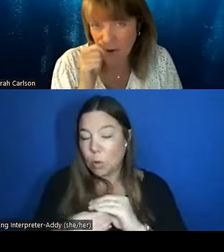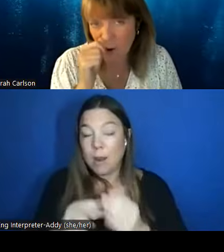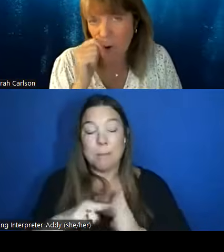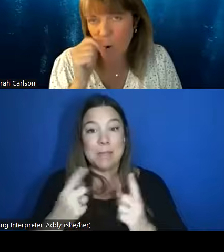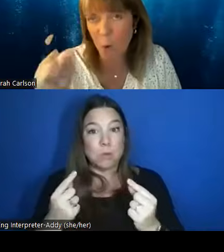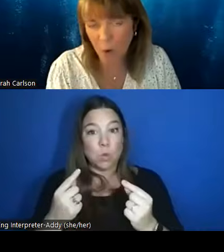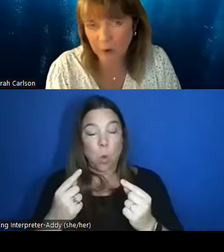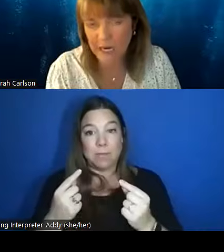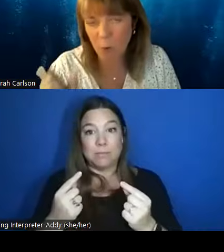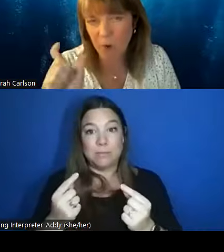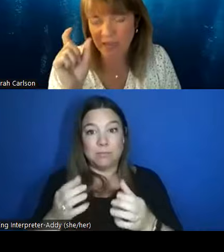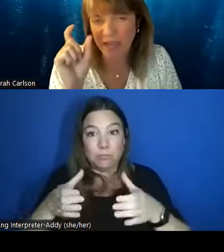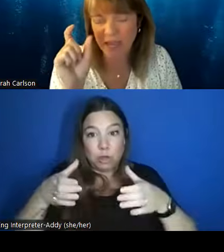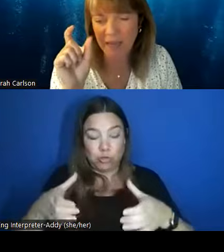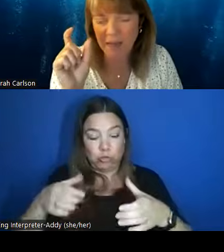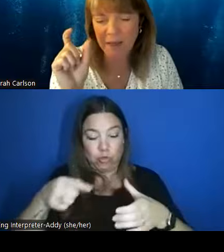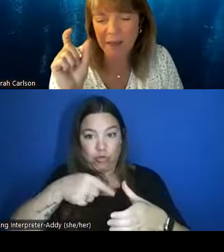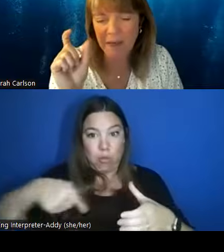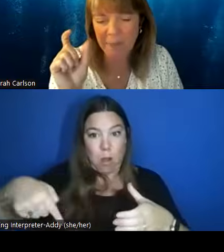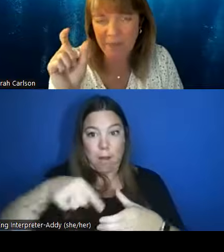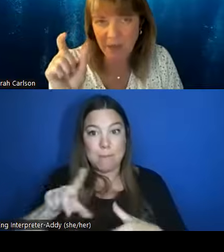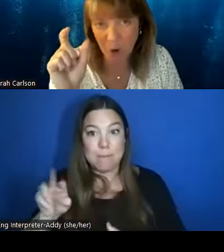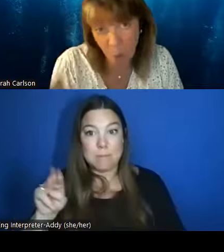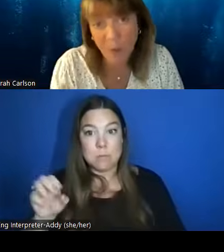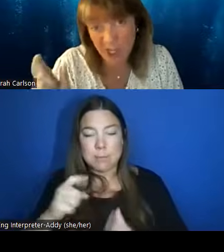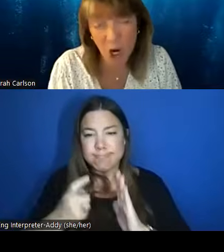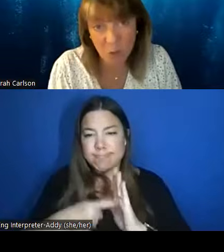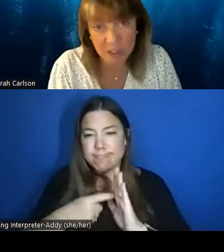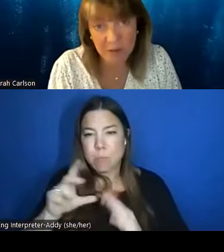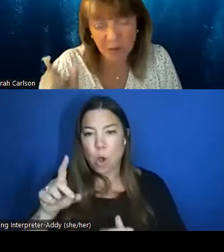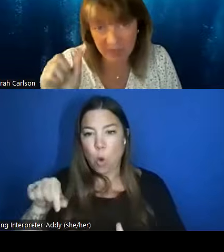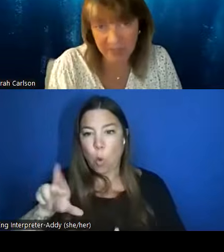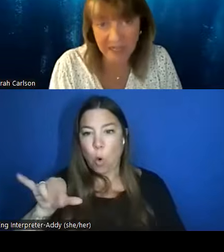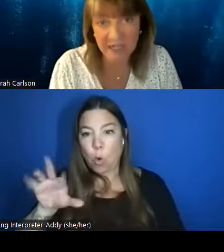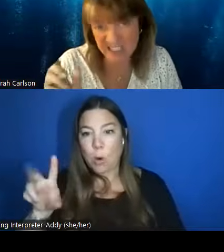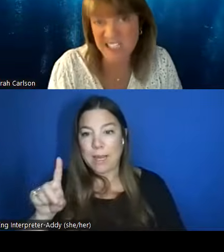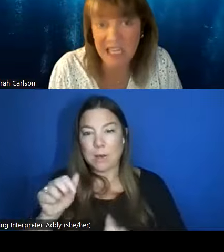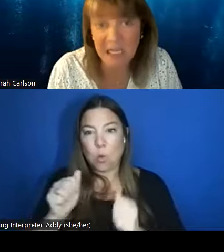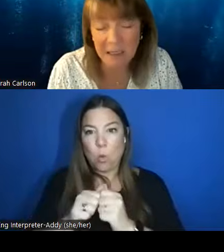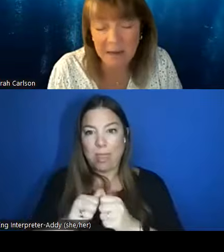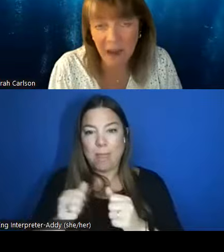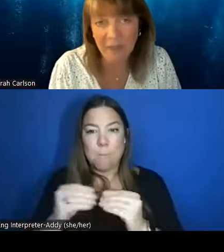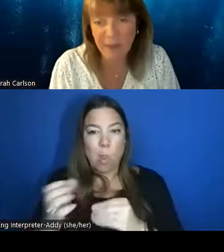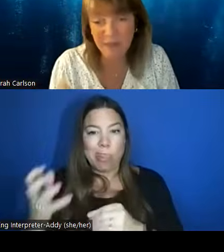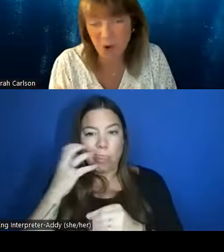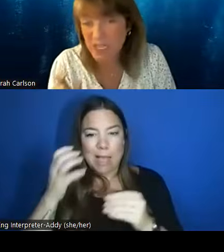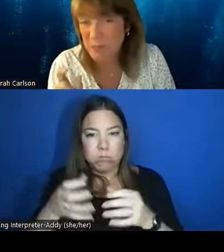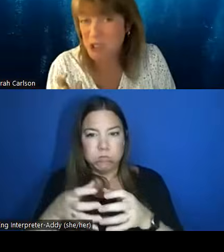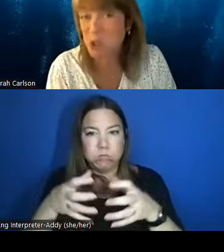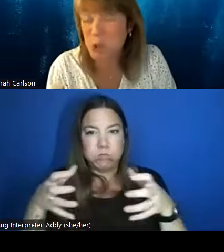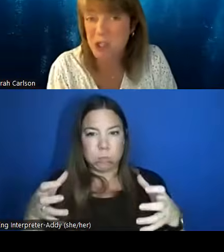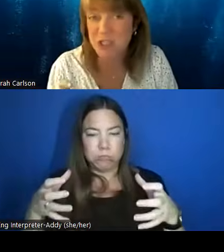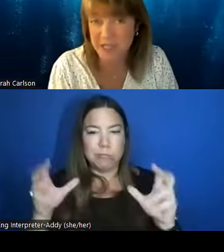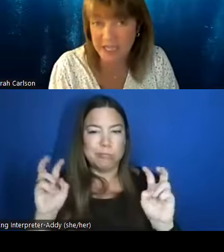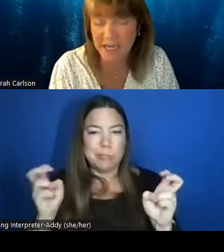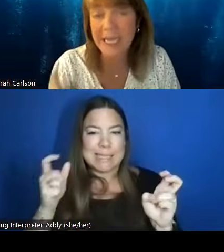being quarried with a quarry coat, or a thickness, a skin on them that's only about